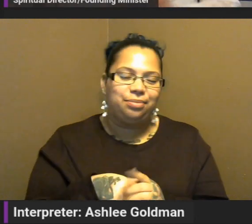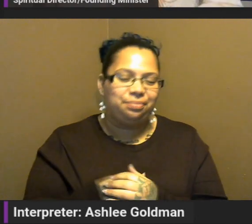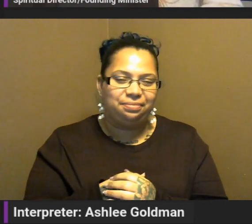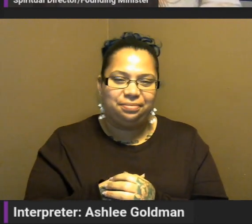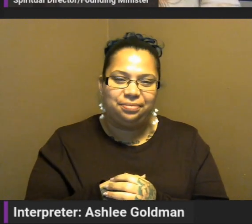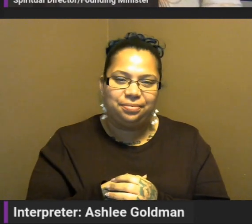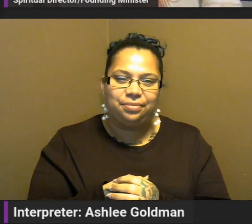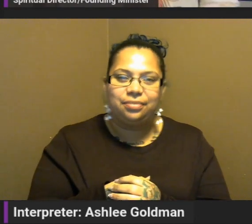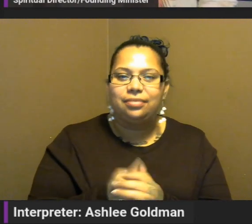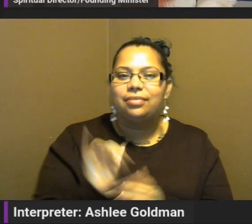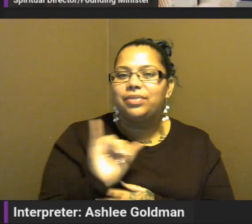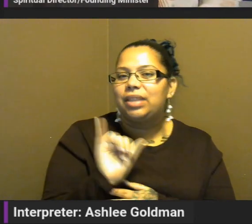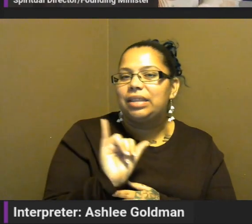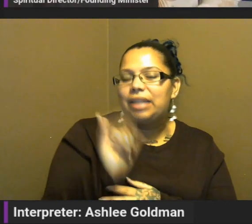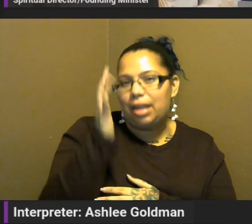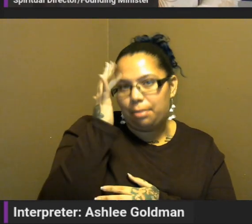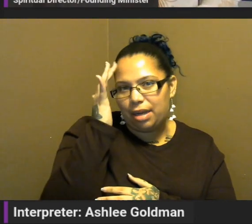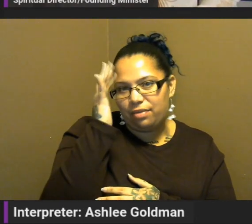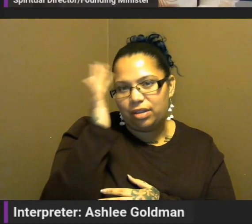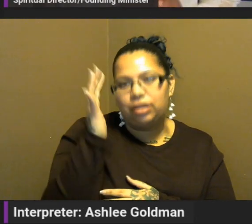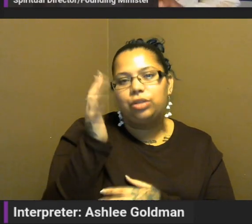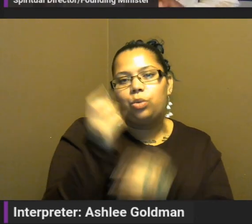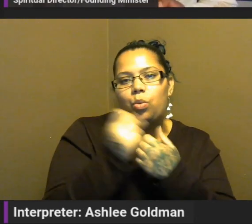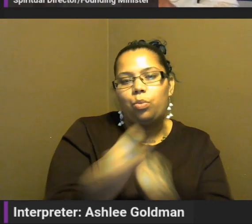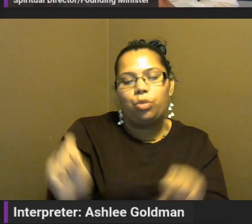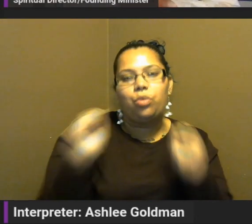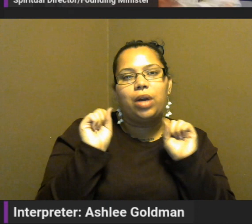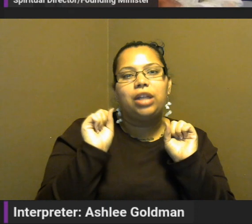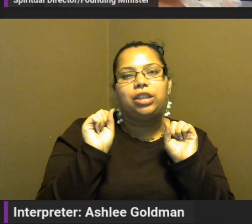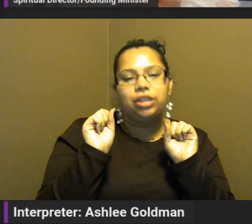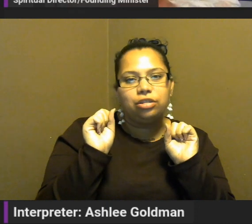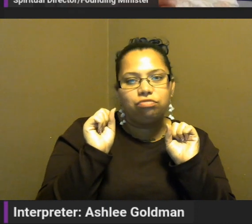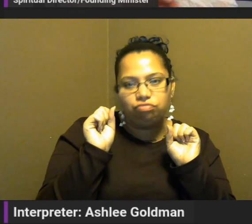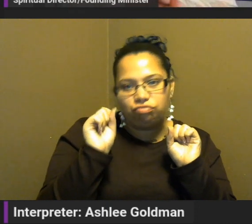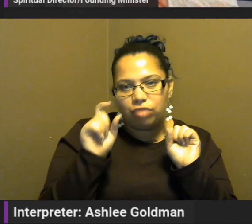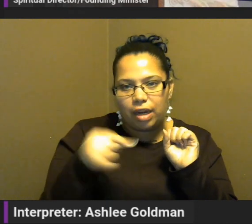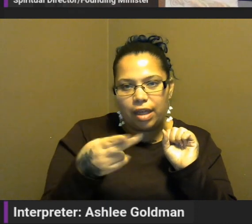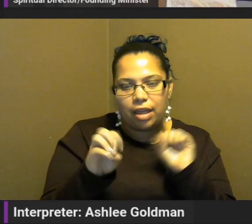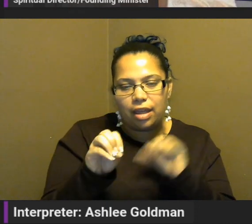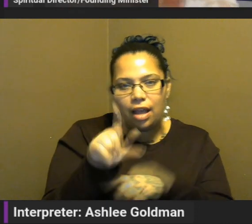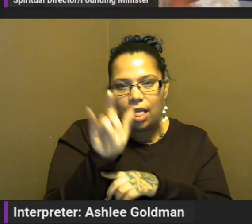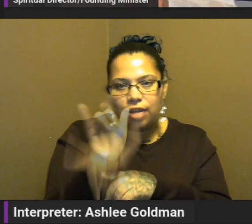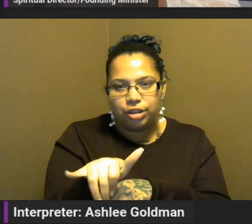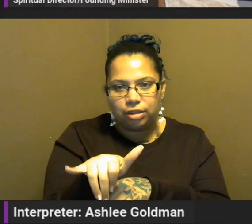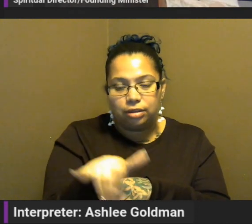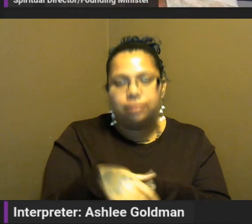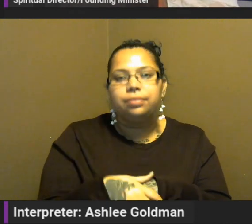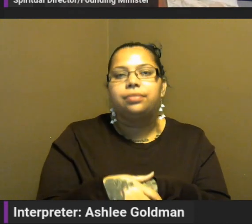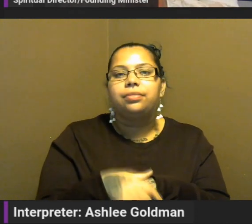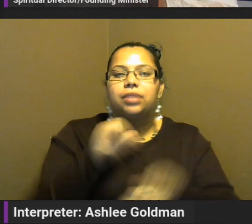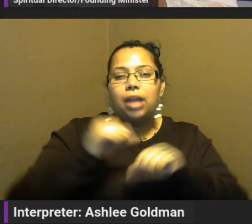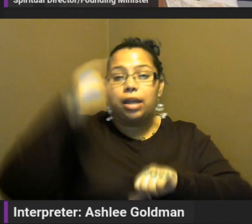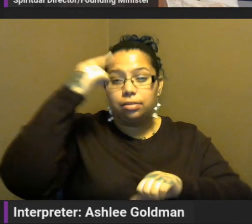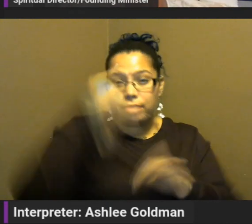as a metaphysical liberation theology, science of mind and spirit offers us the means to